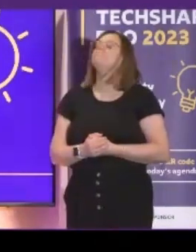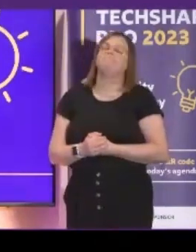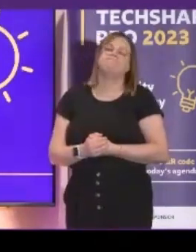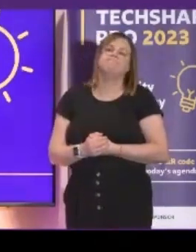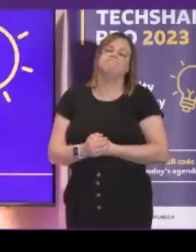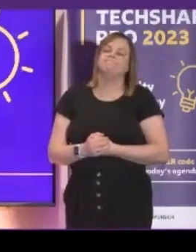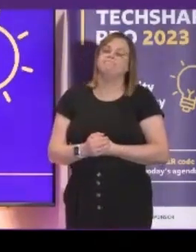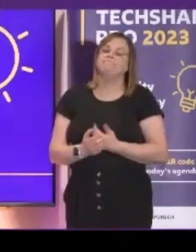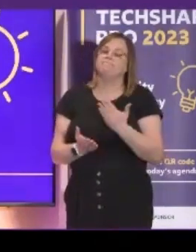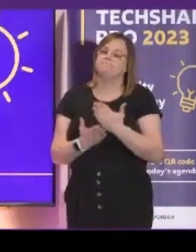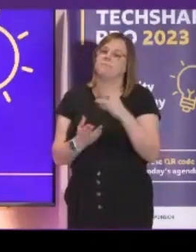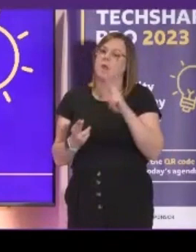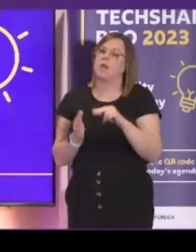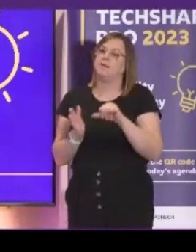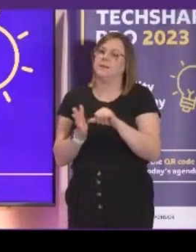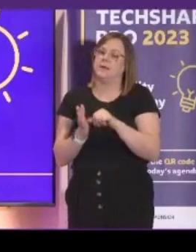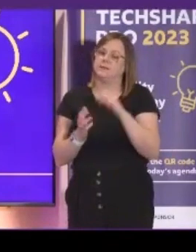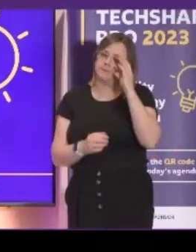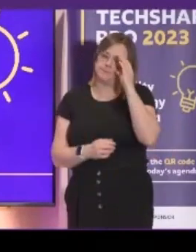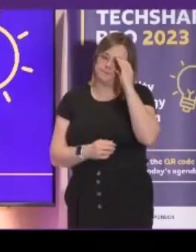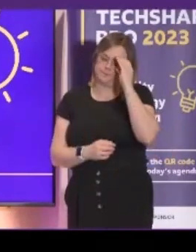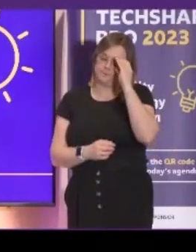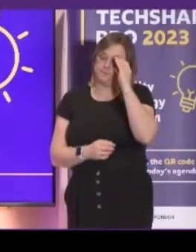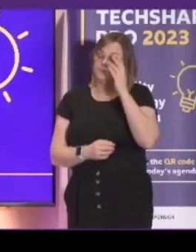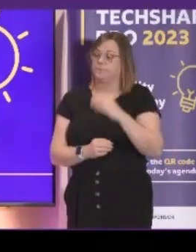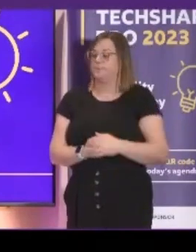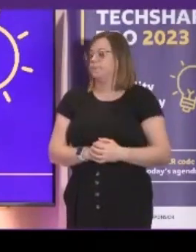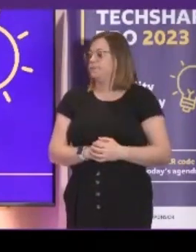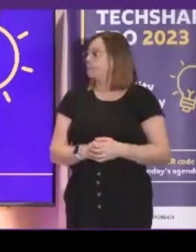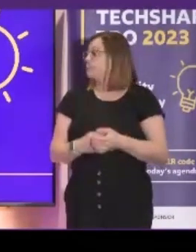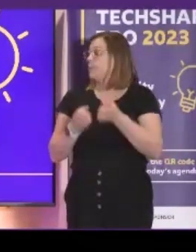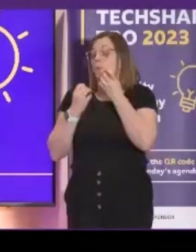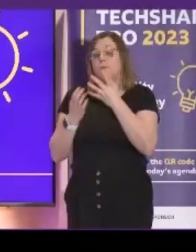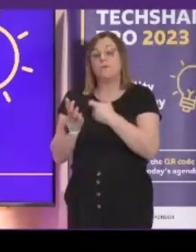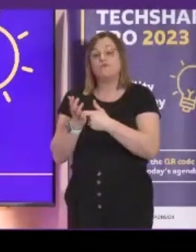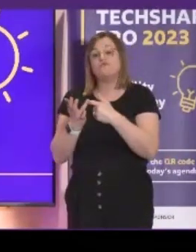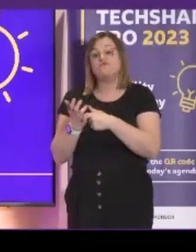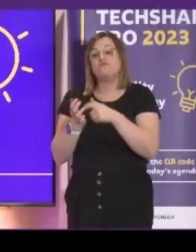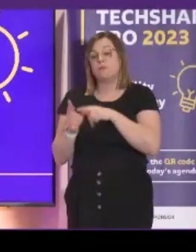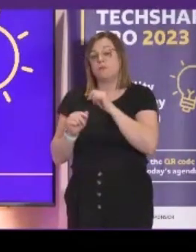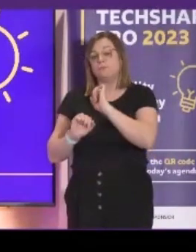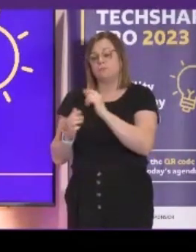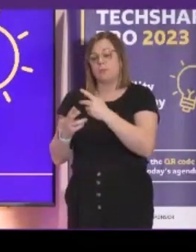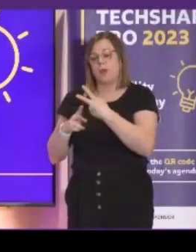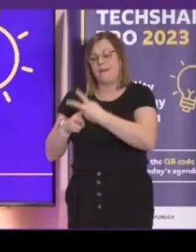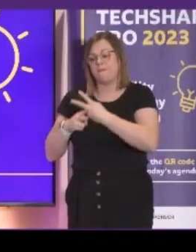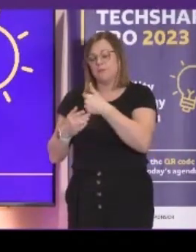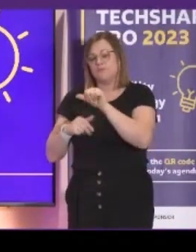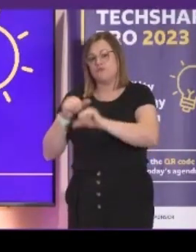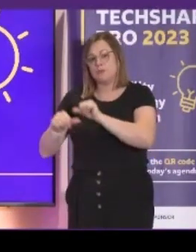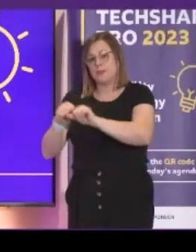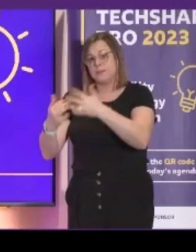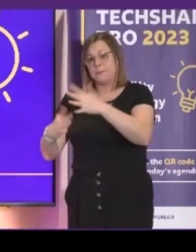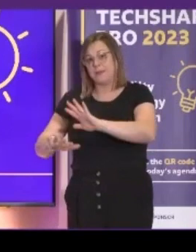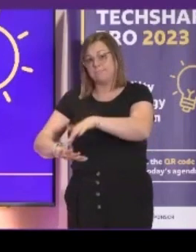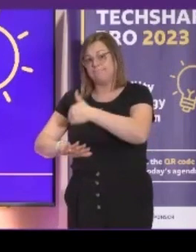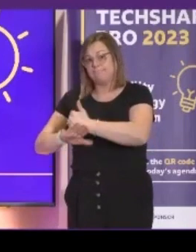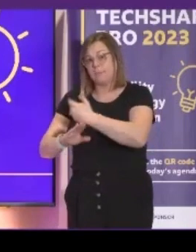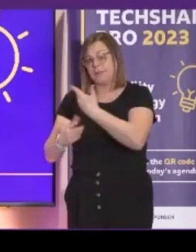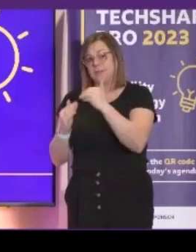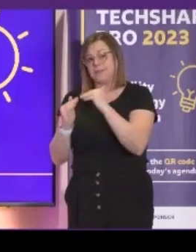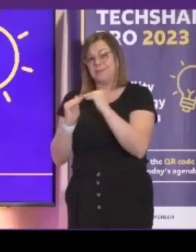Yeah, definitely. Wonderful. Rory, would you say our governance process has set some standards for